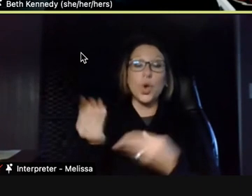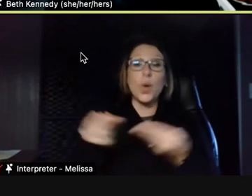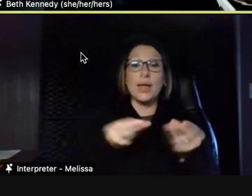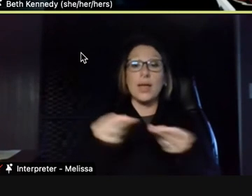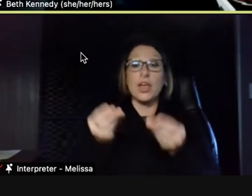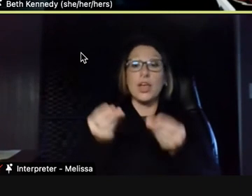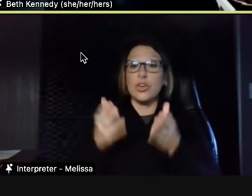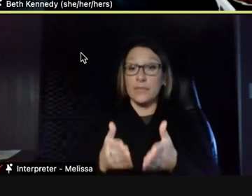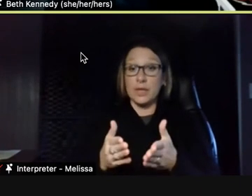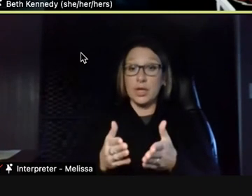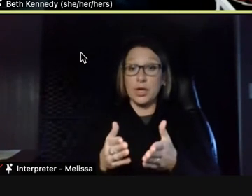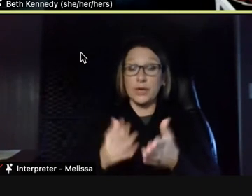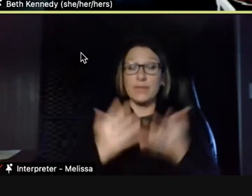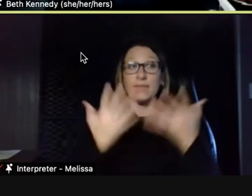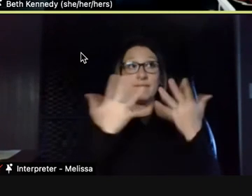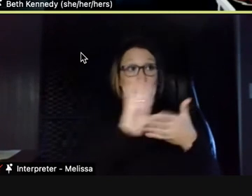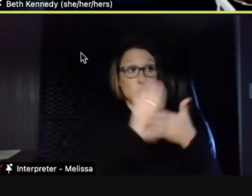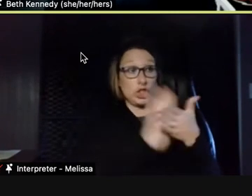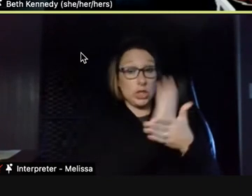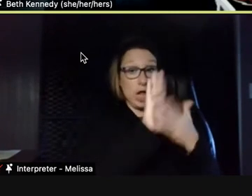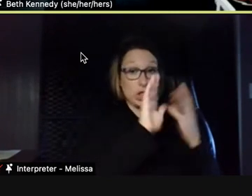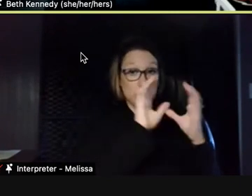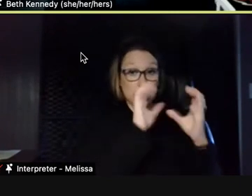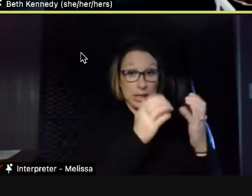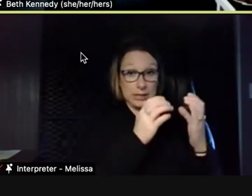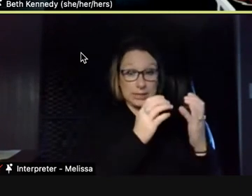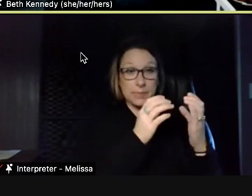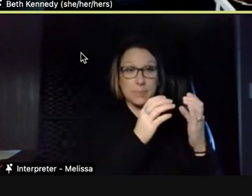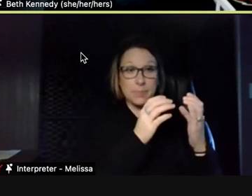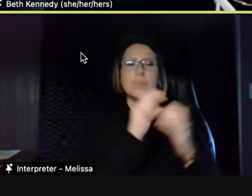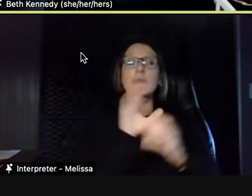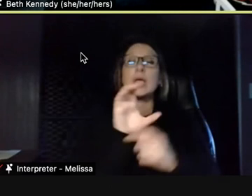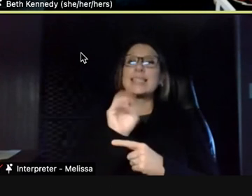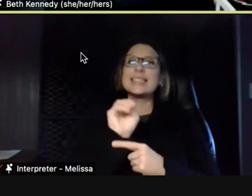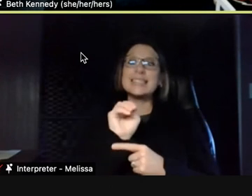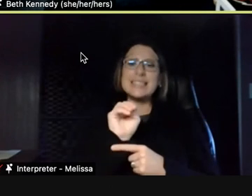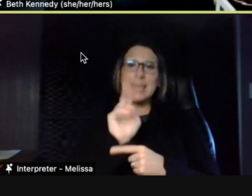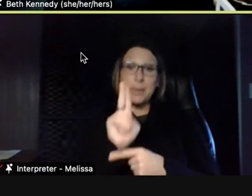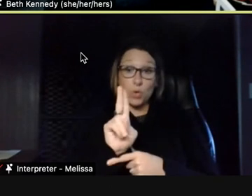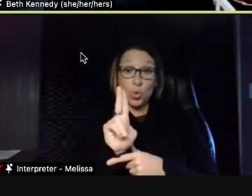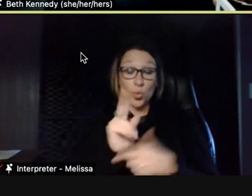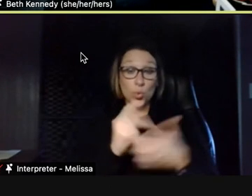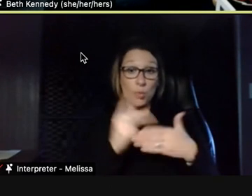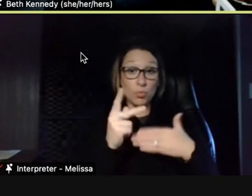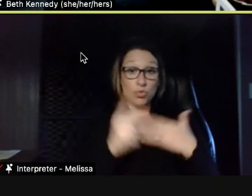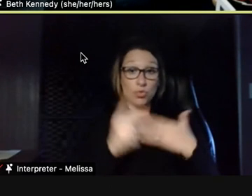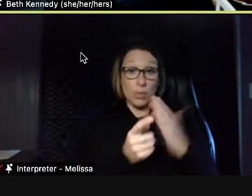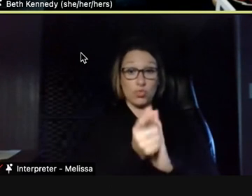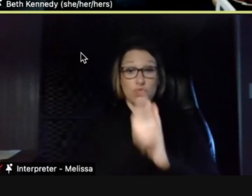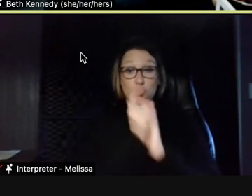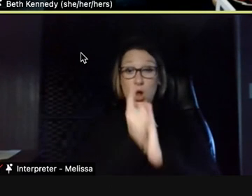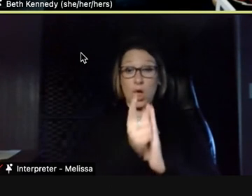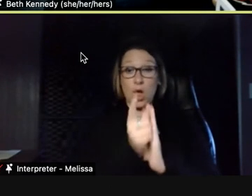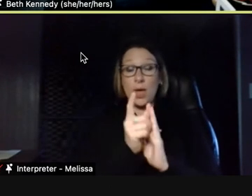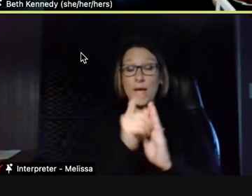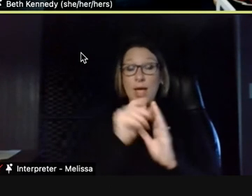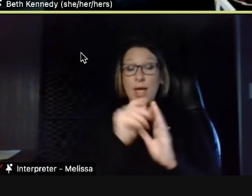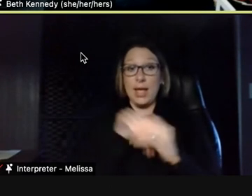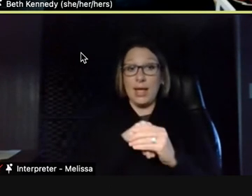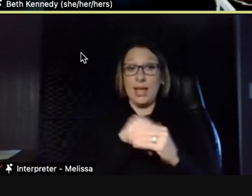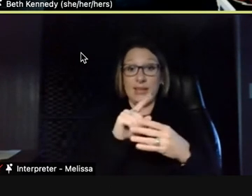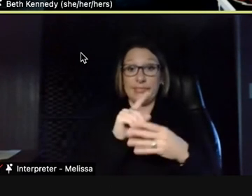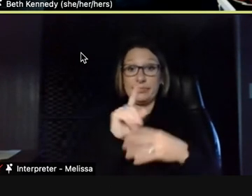their higher ed coursework. With the CMU program, right away in the first of the 4 classes,